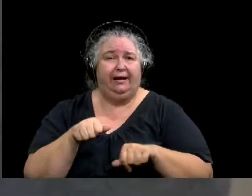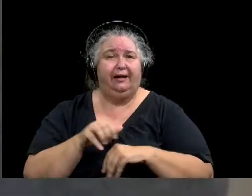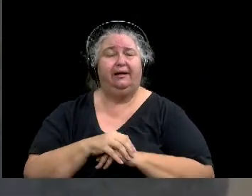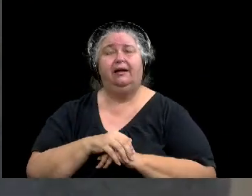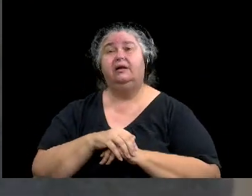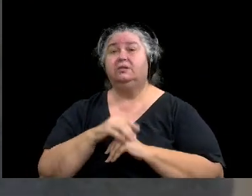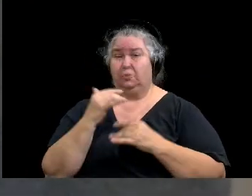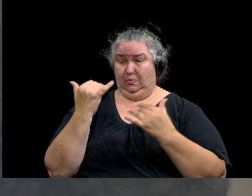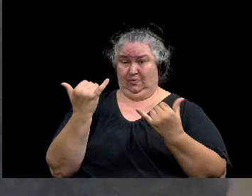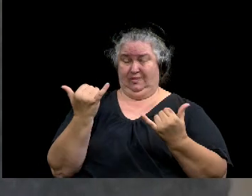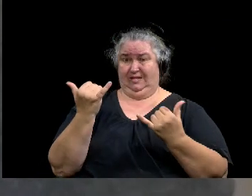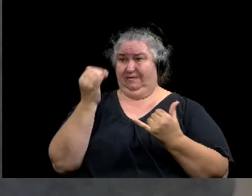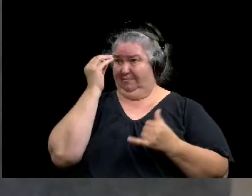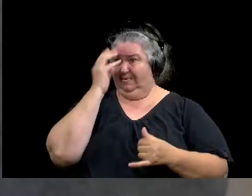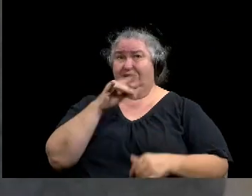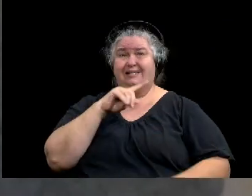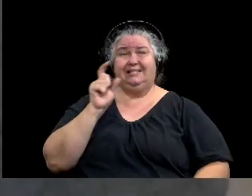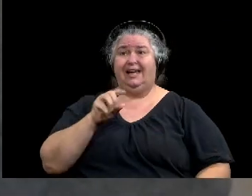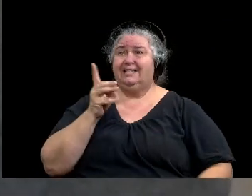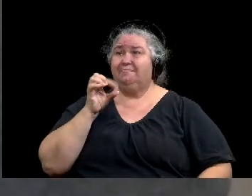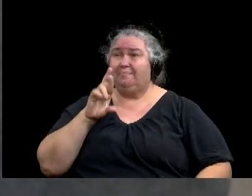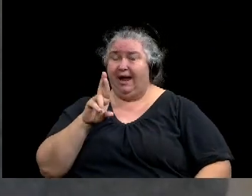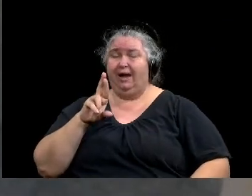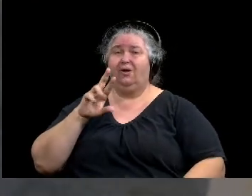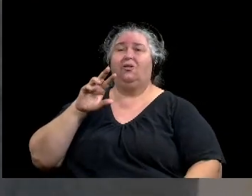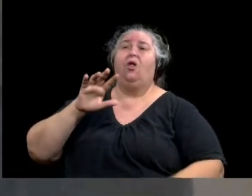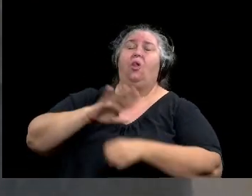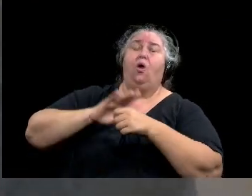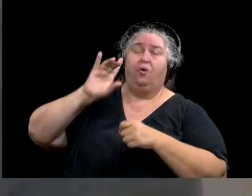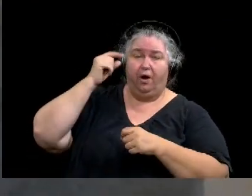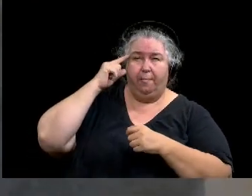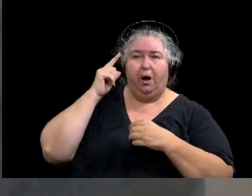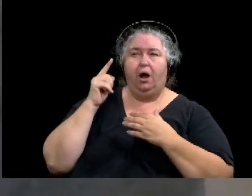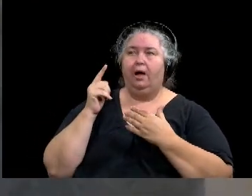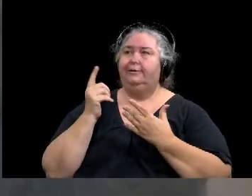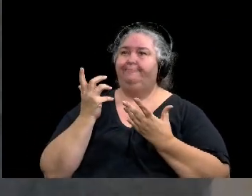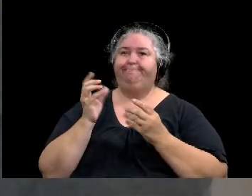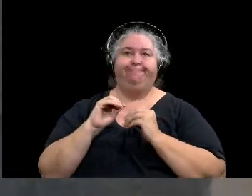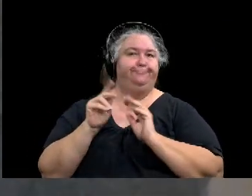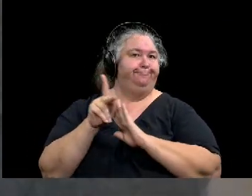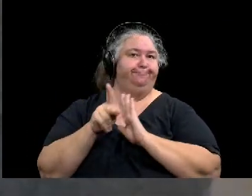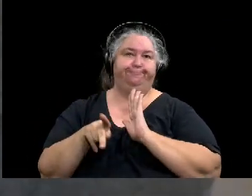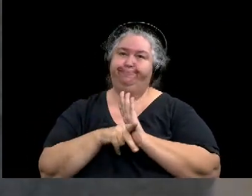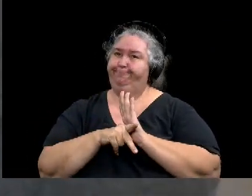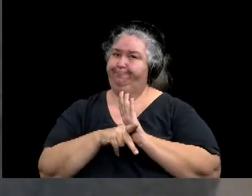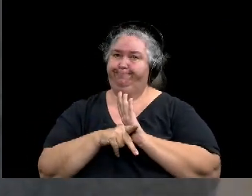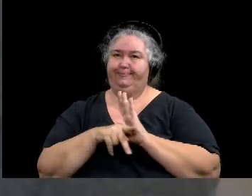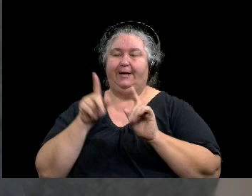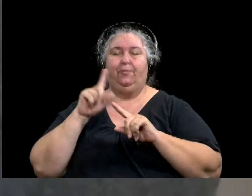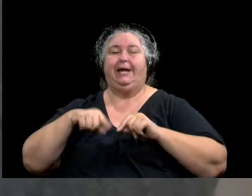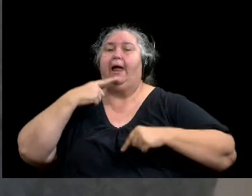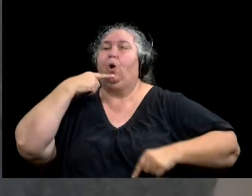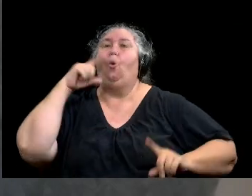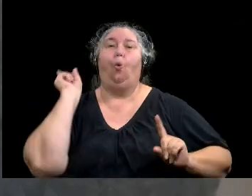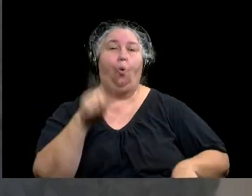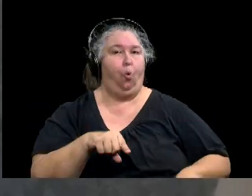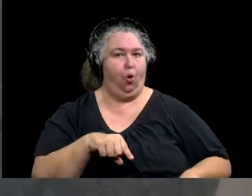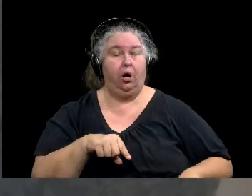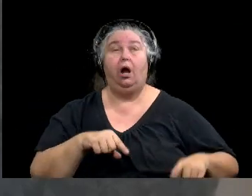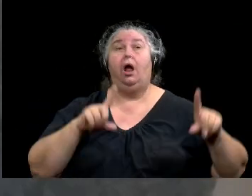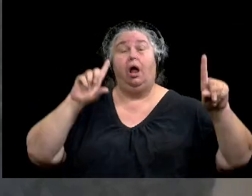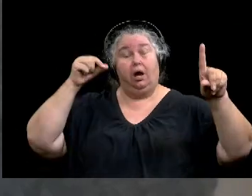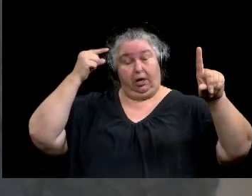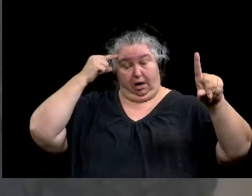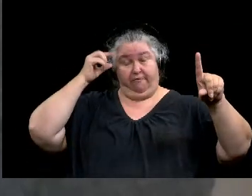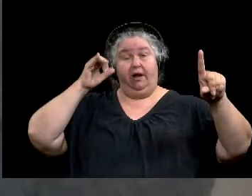present time, Texas mayors and local governments have almost no policymaking authority. Governor Abbott has implemented and